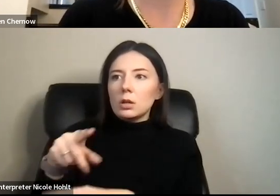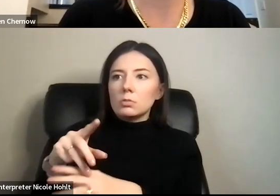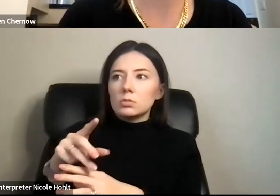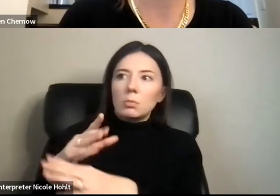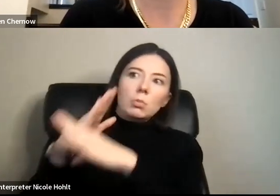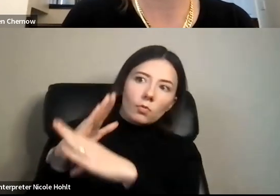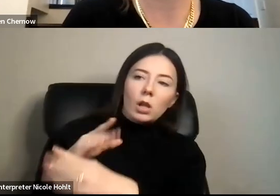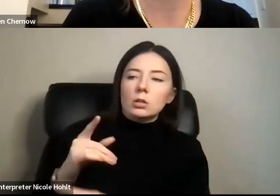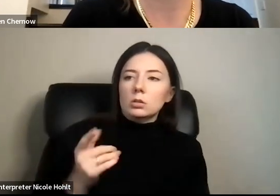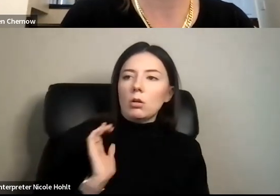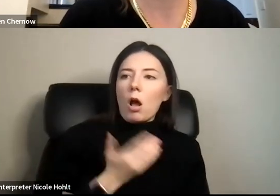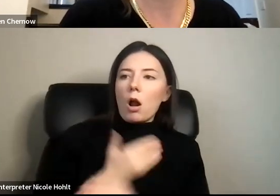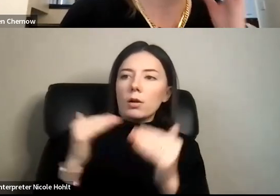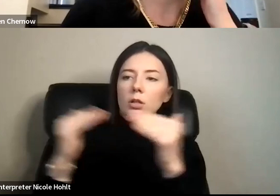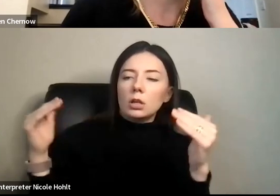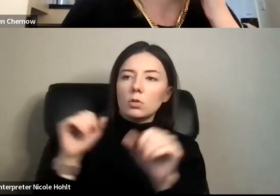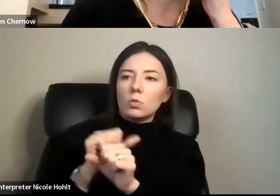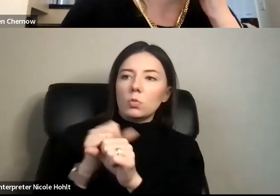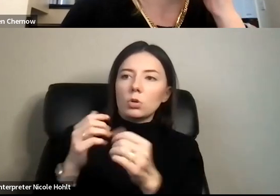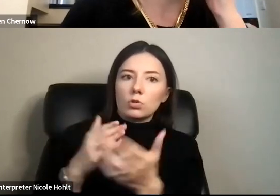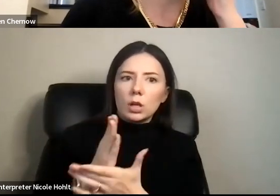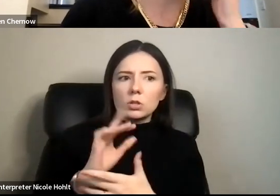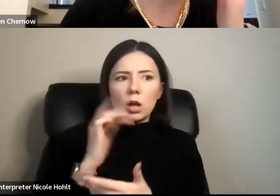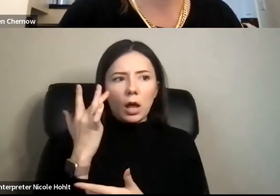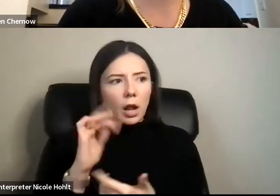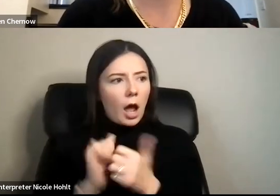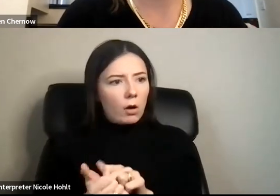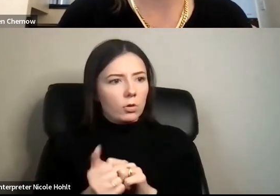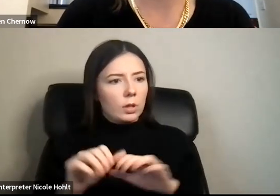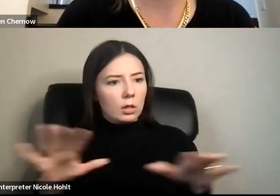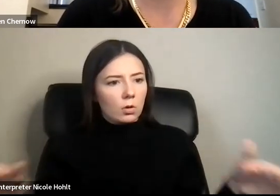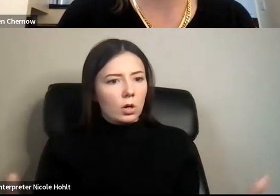to go about organizing without being disbanded?